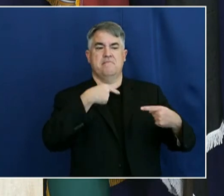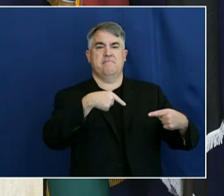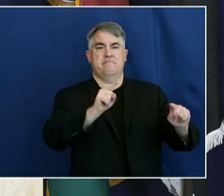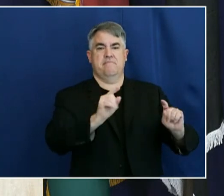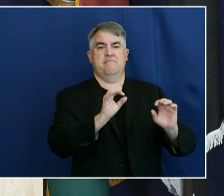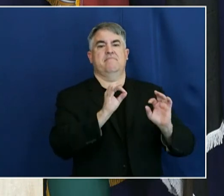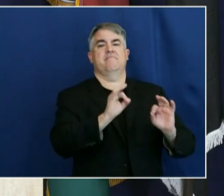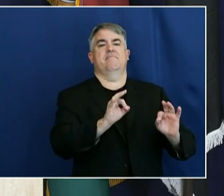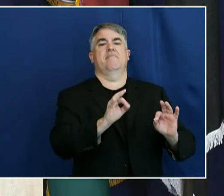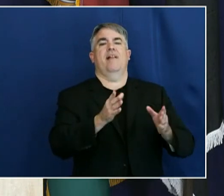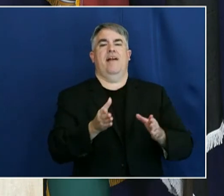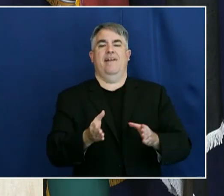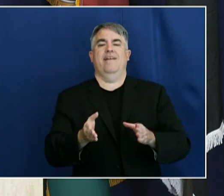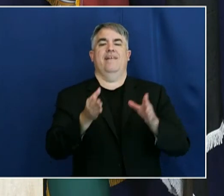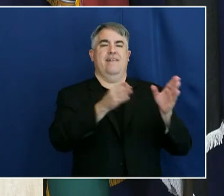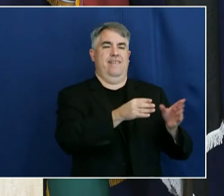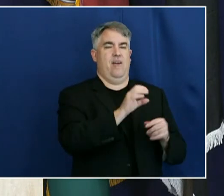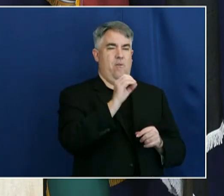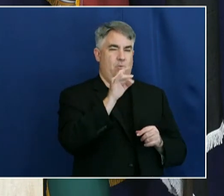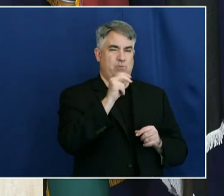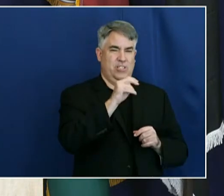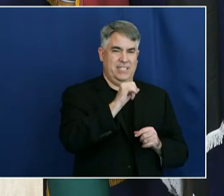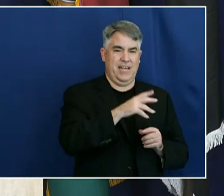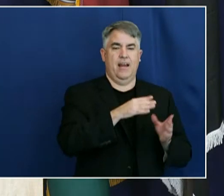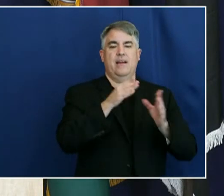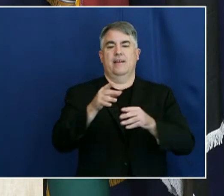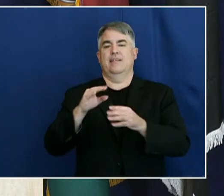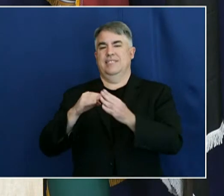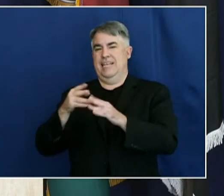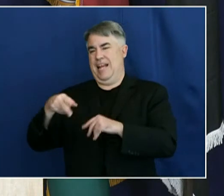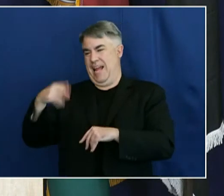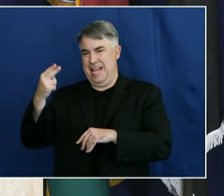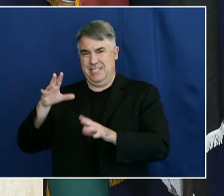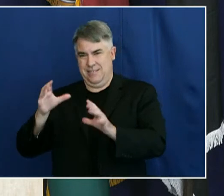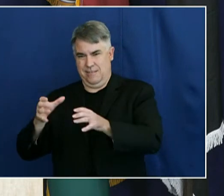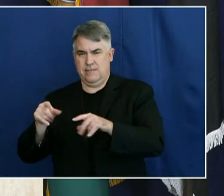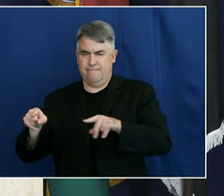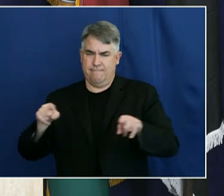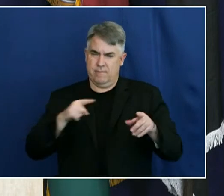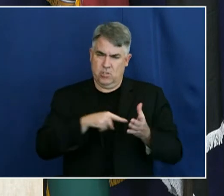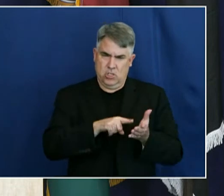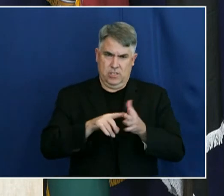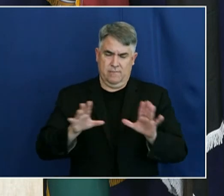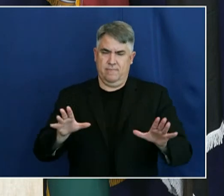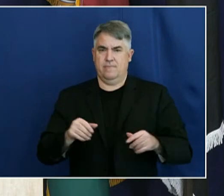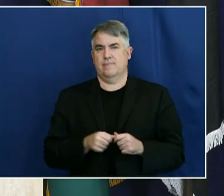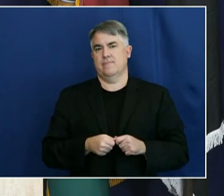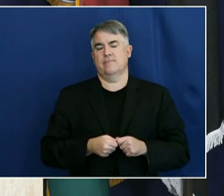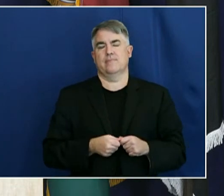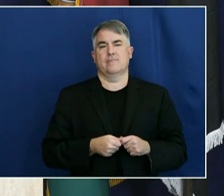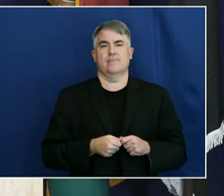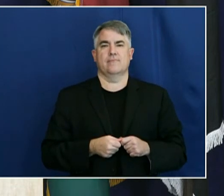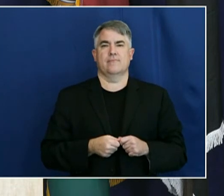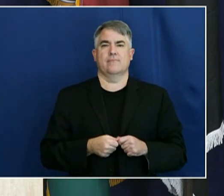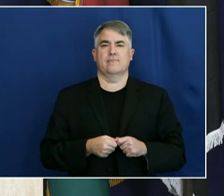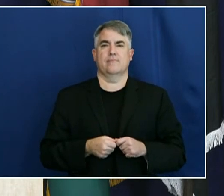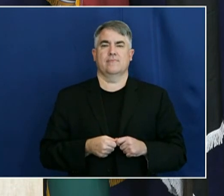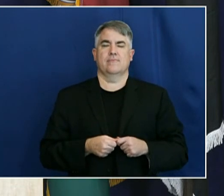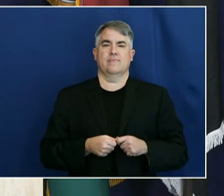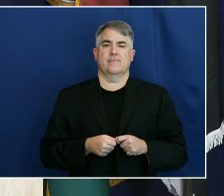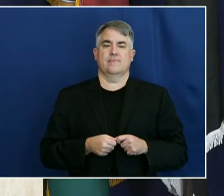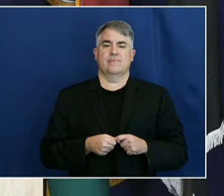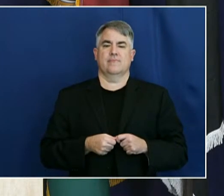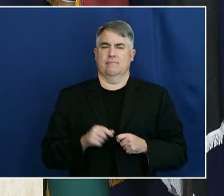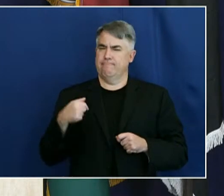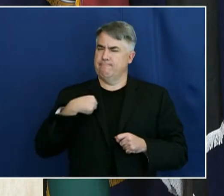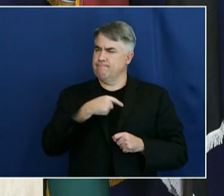and so we're going to be expanding to the rest of the county. The other thing that's important to note, that another effort to ensure that vaccine